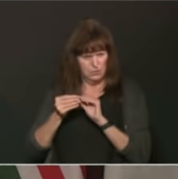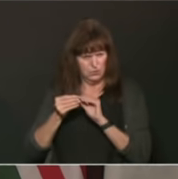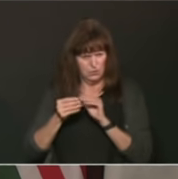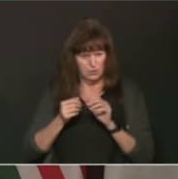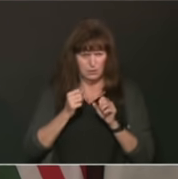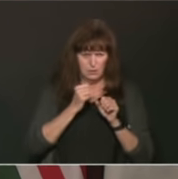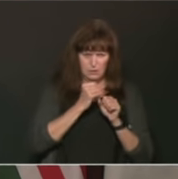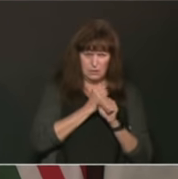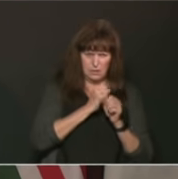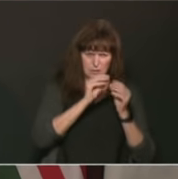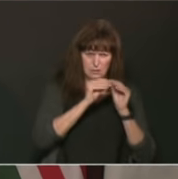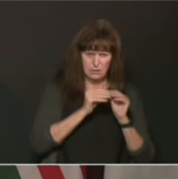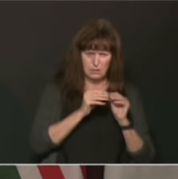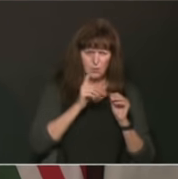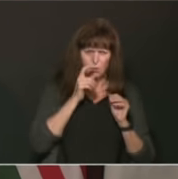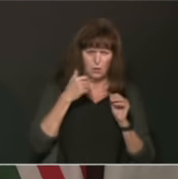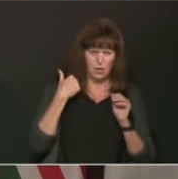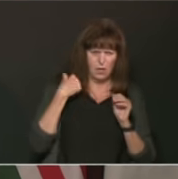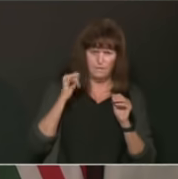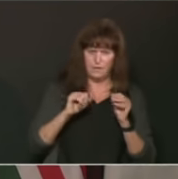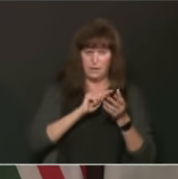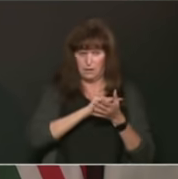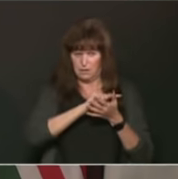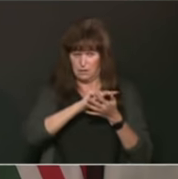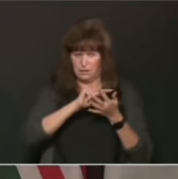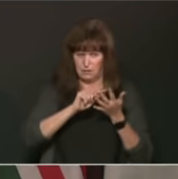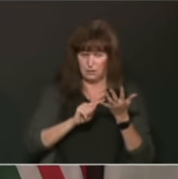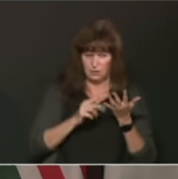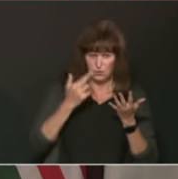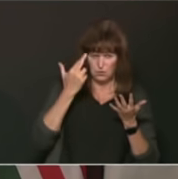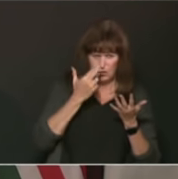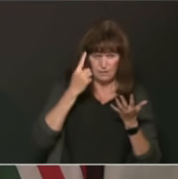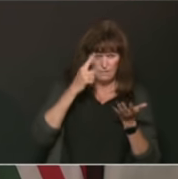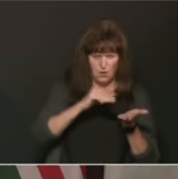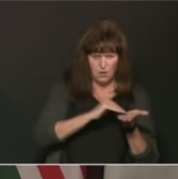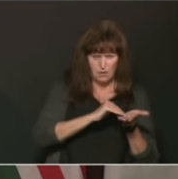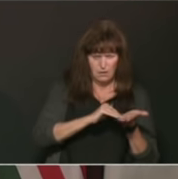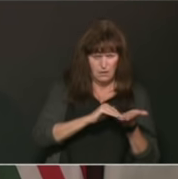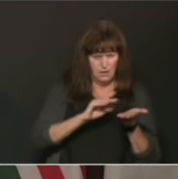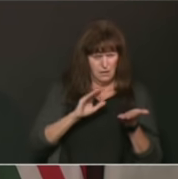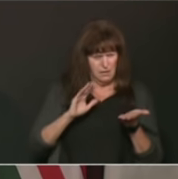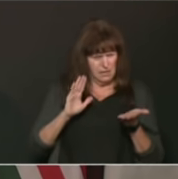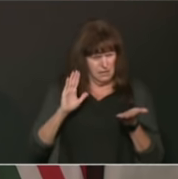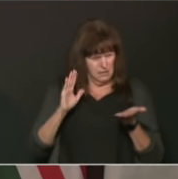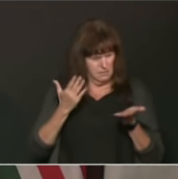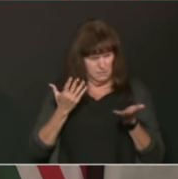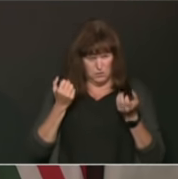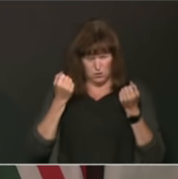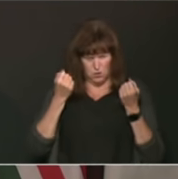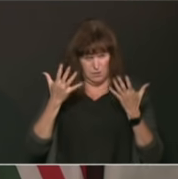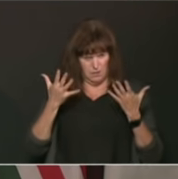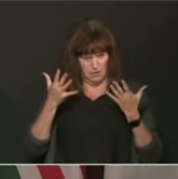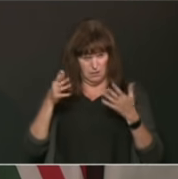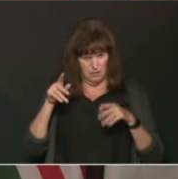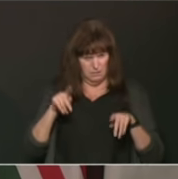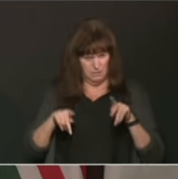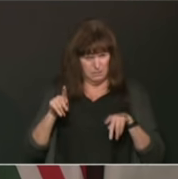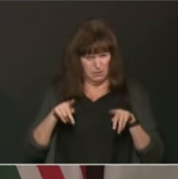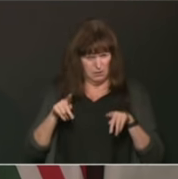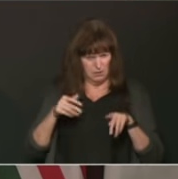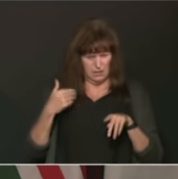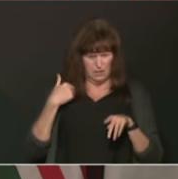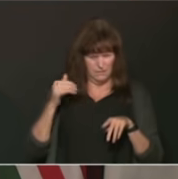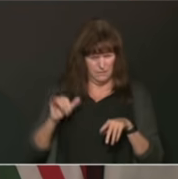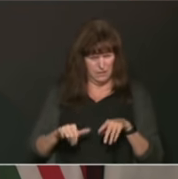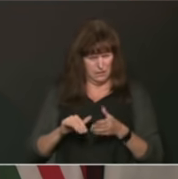conditions that qualify for an exemption. So what did you have in mind there? How would it be carried out? Do we need a better system to